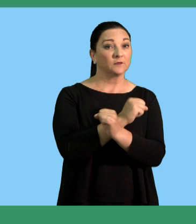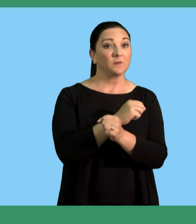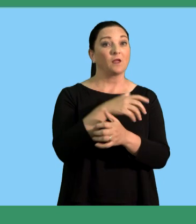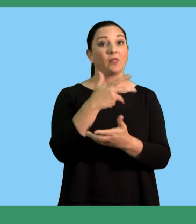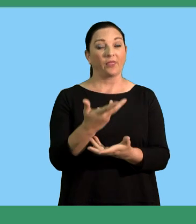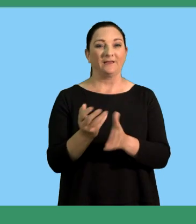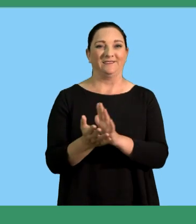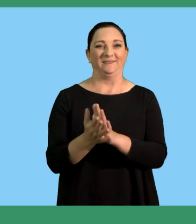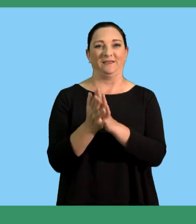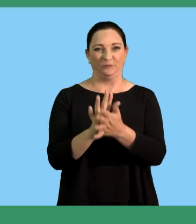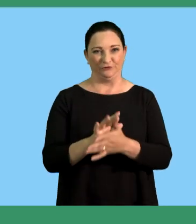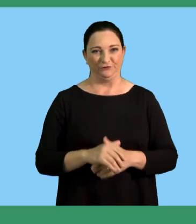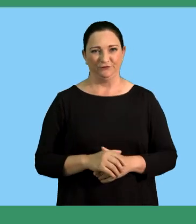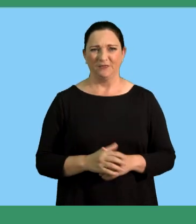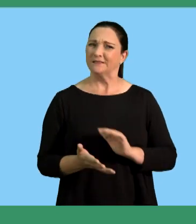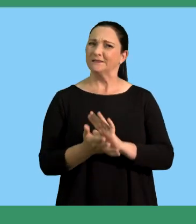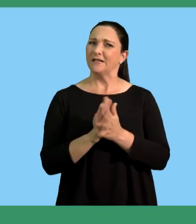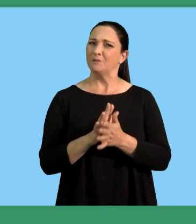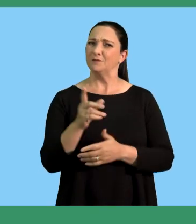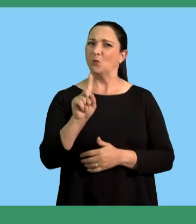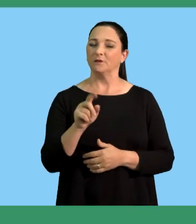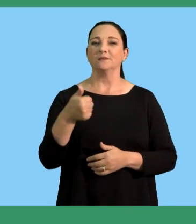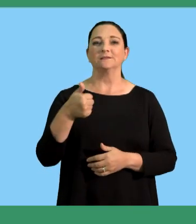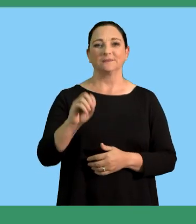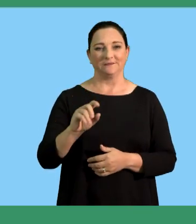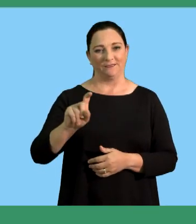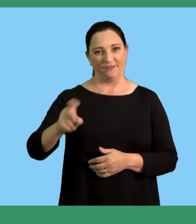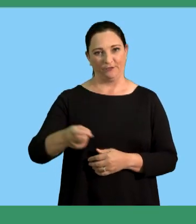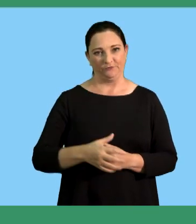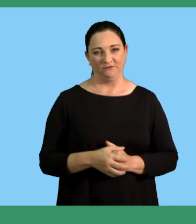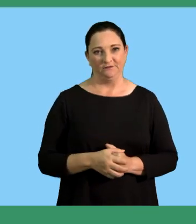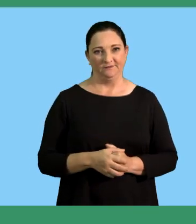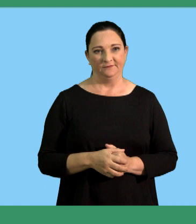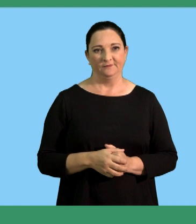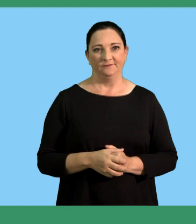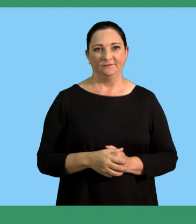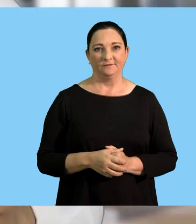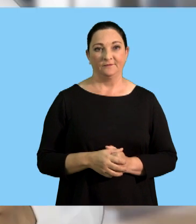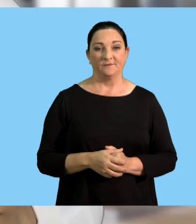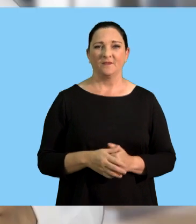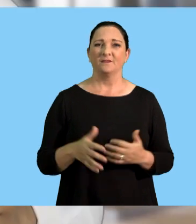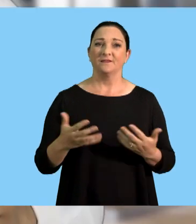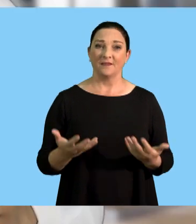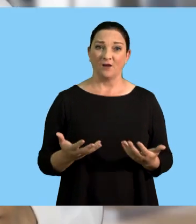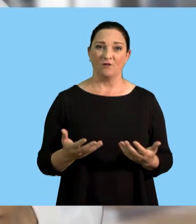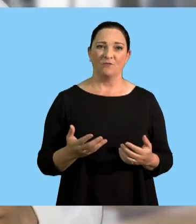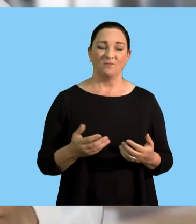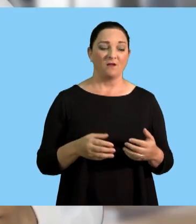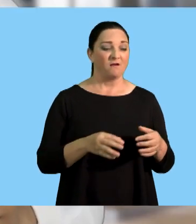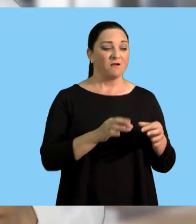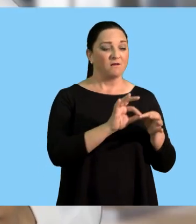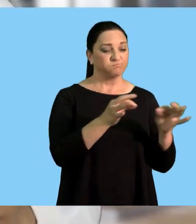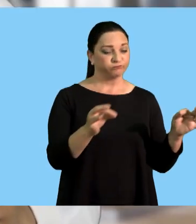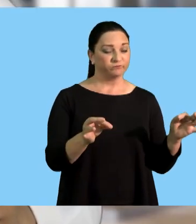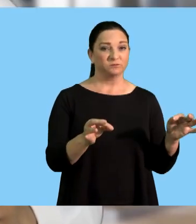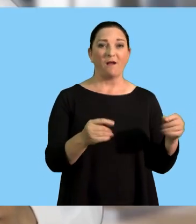by the damage. The damage is how much? 60,000. Now, whatever answer you